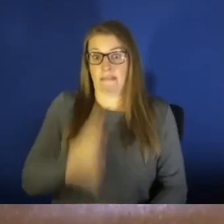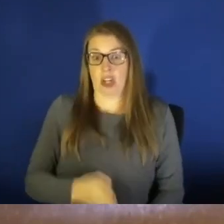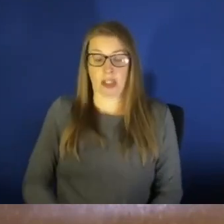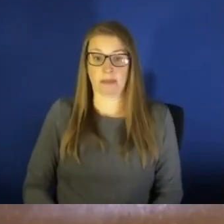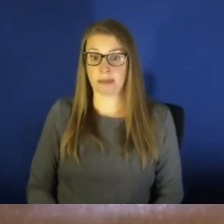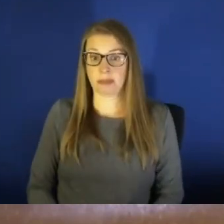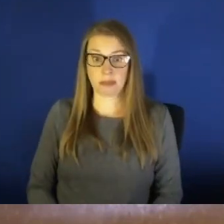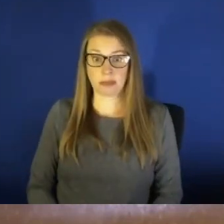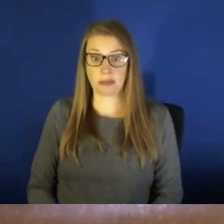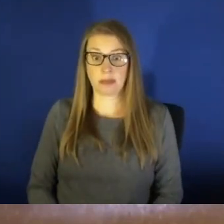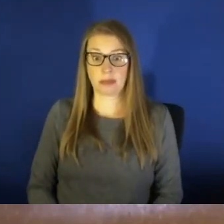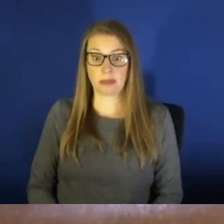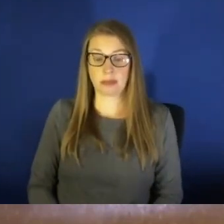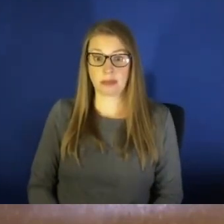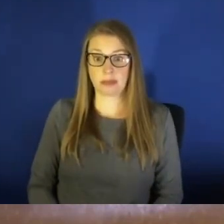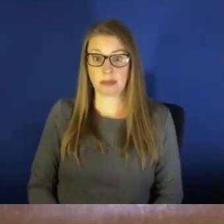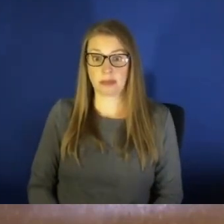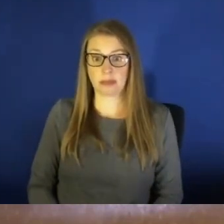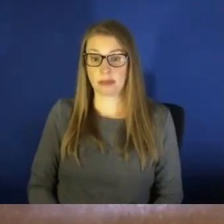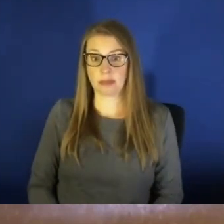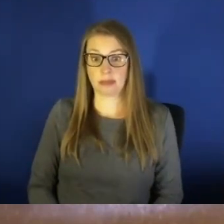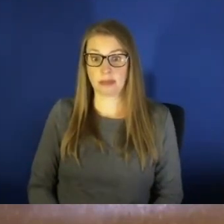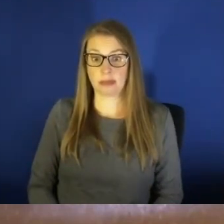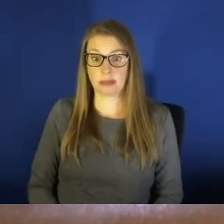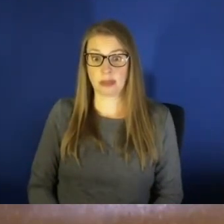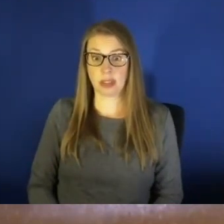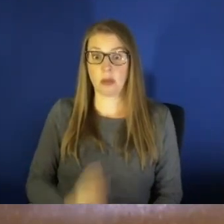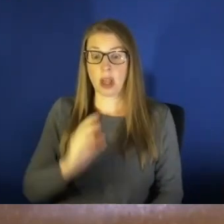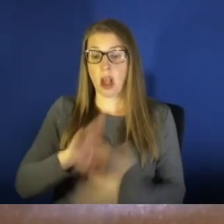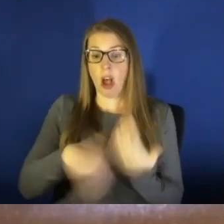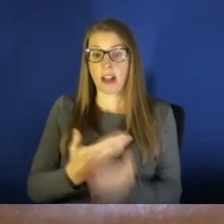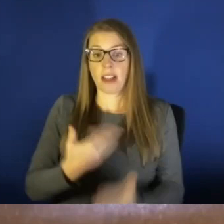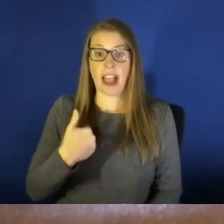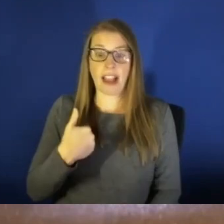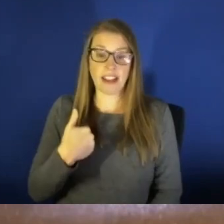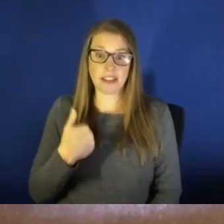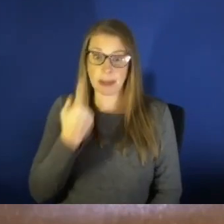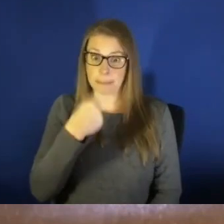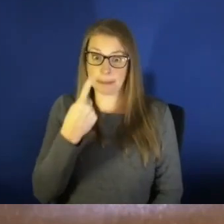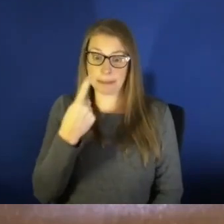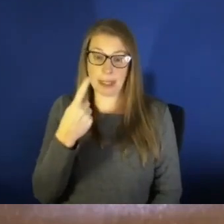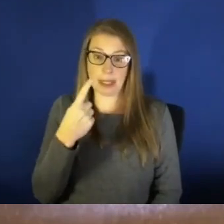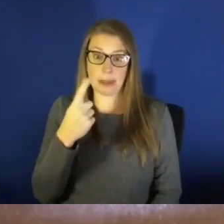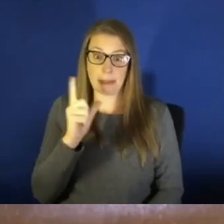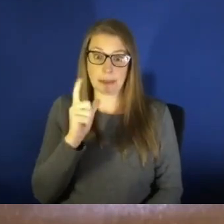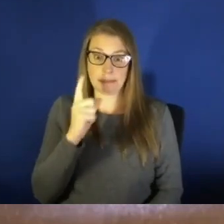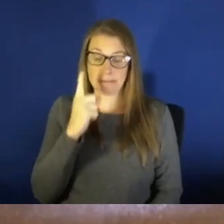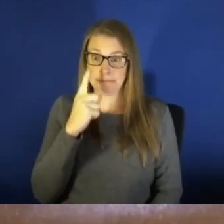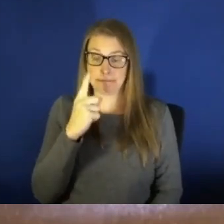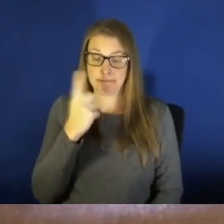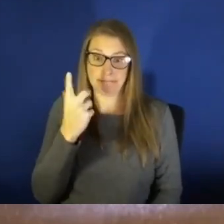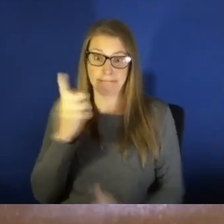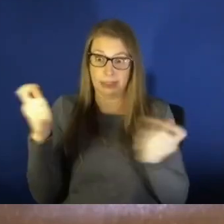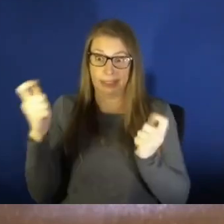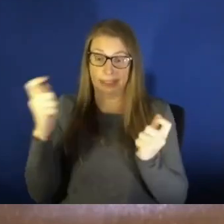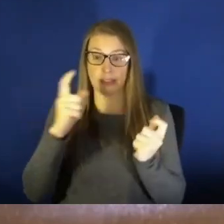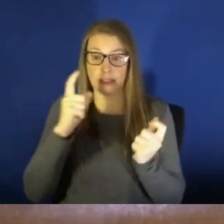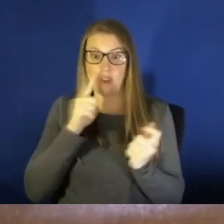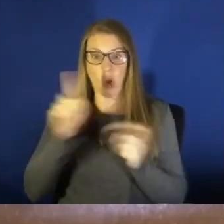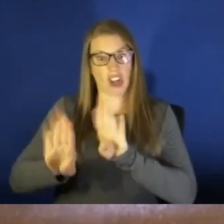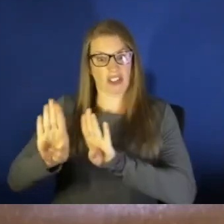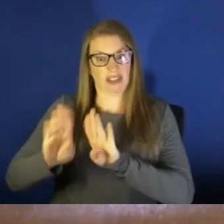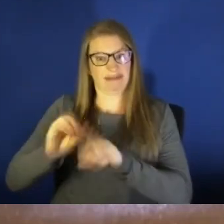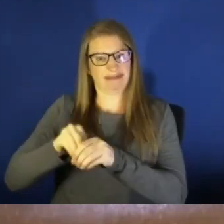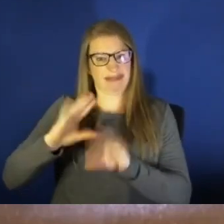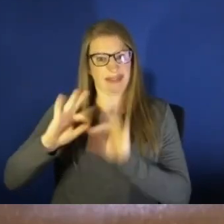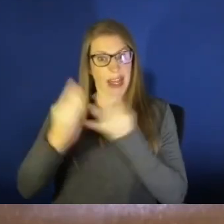was. It never did. I mean, we all got big mouths in our family, it seems like, especially our guys that do all the auctions. So it's not like you can't hear us, you know what